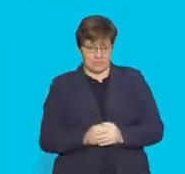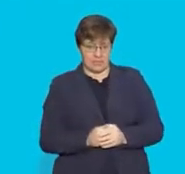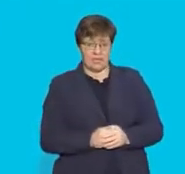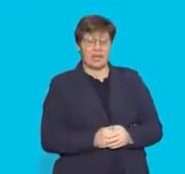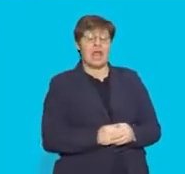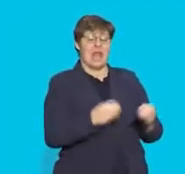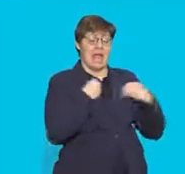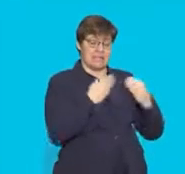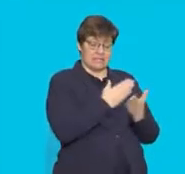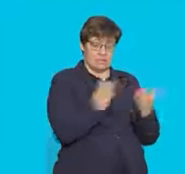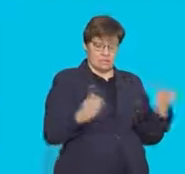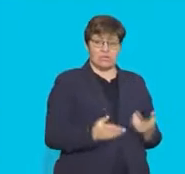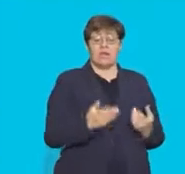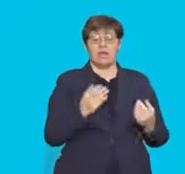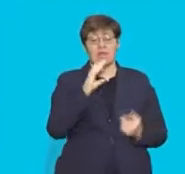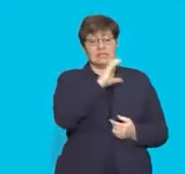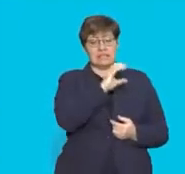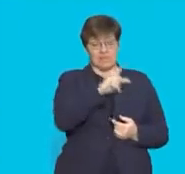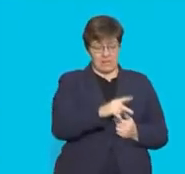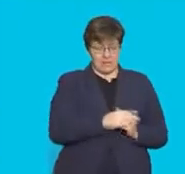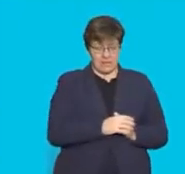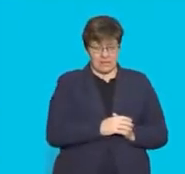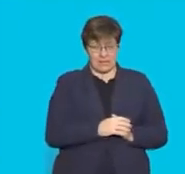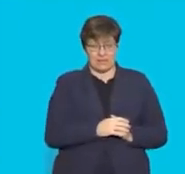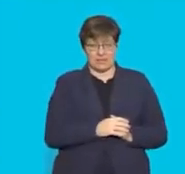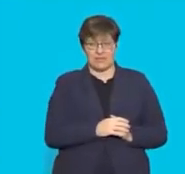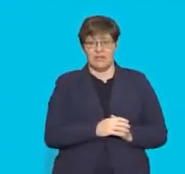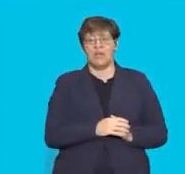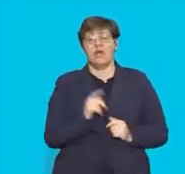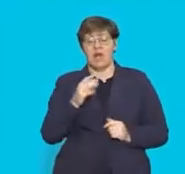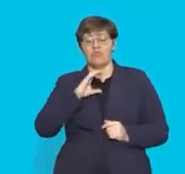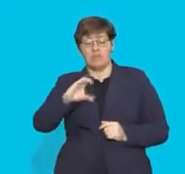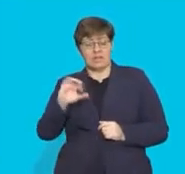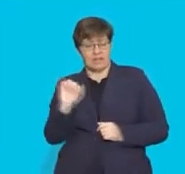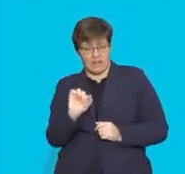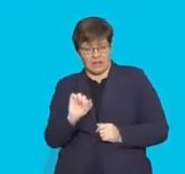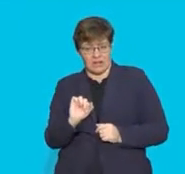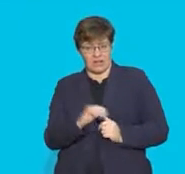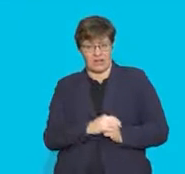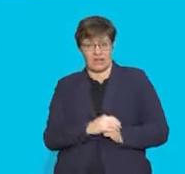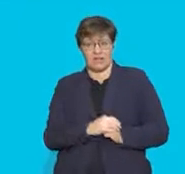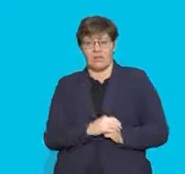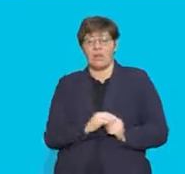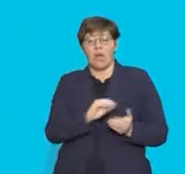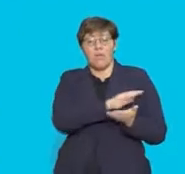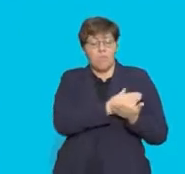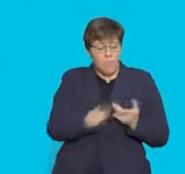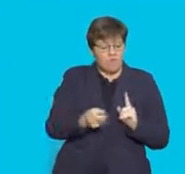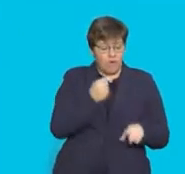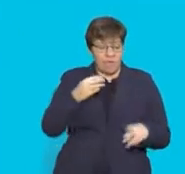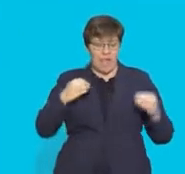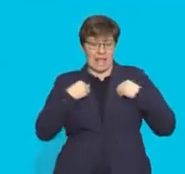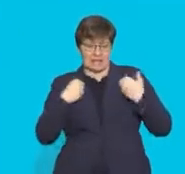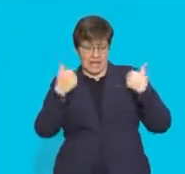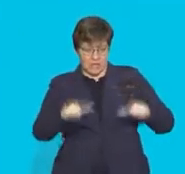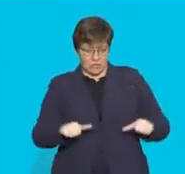the cost price. You debit asset disposal, credit the vehicles. Watch, you're removing the asset from the asset account, so assets